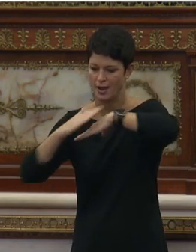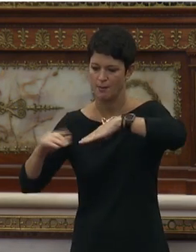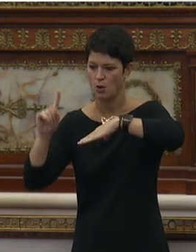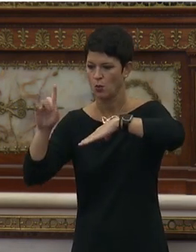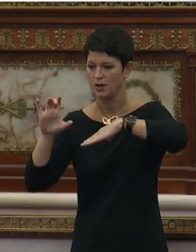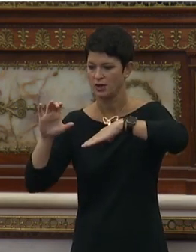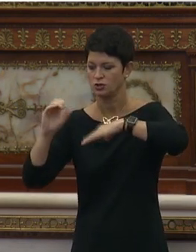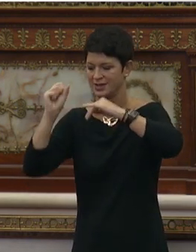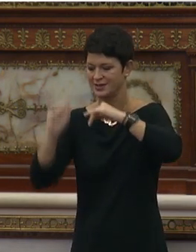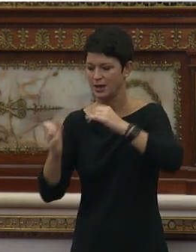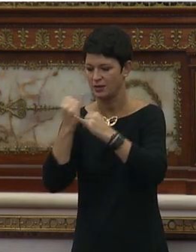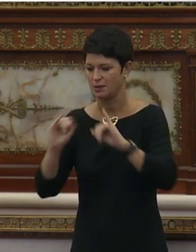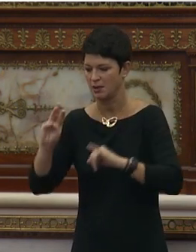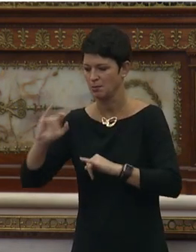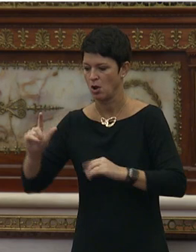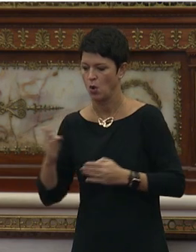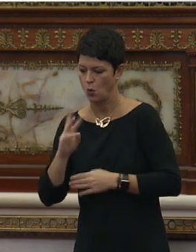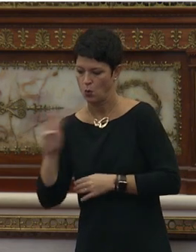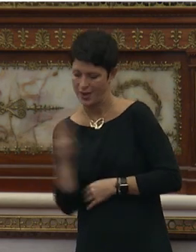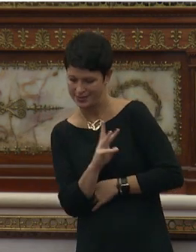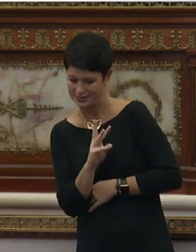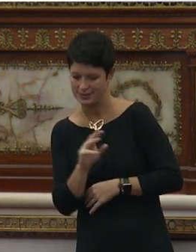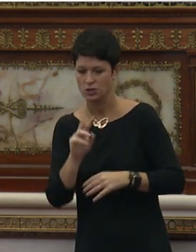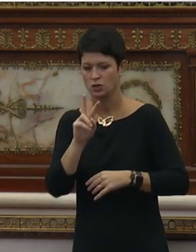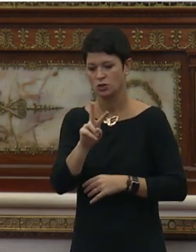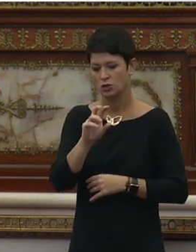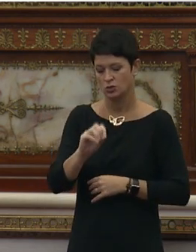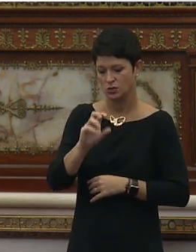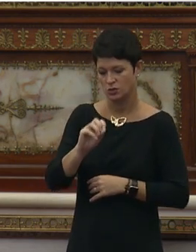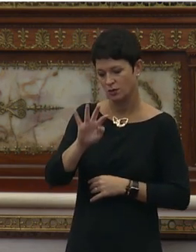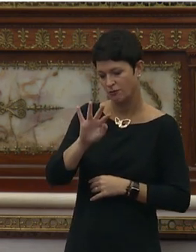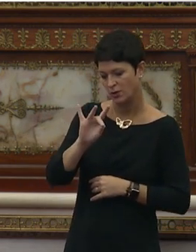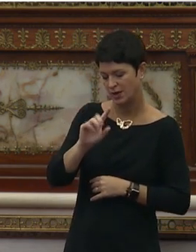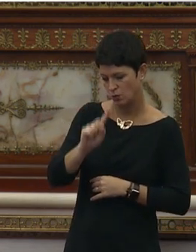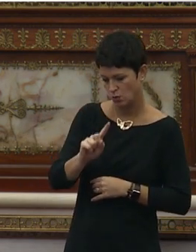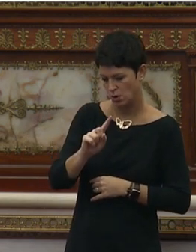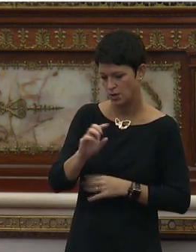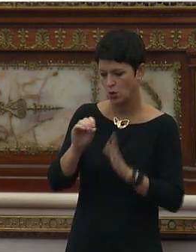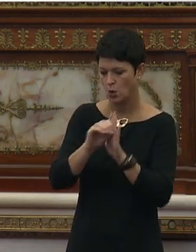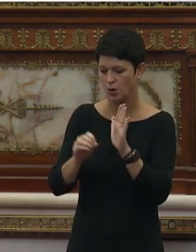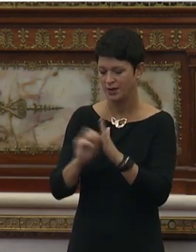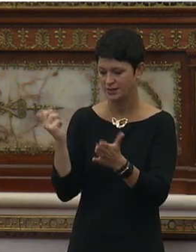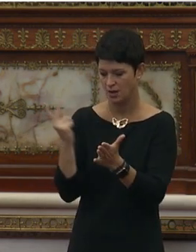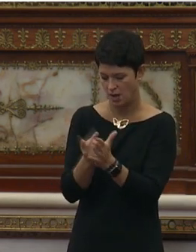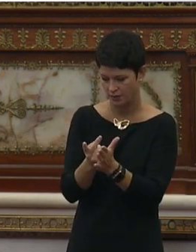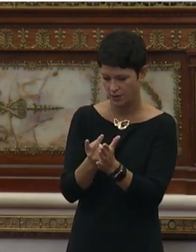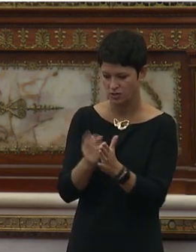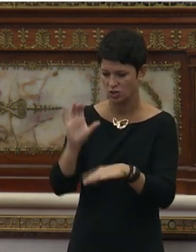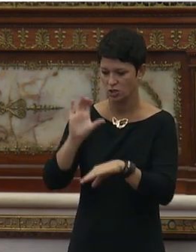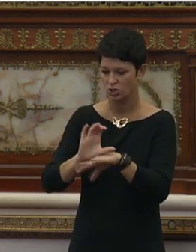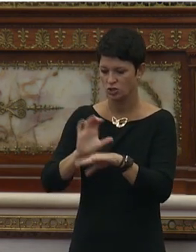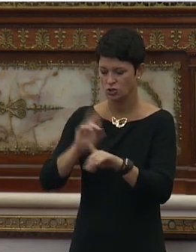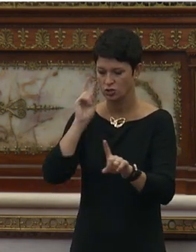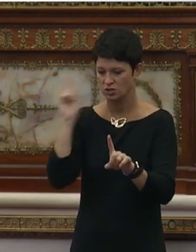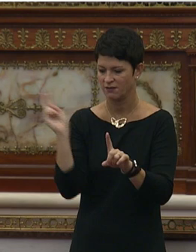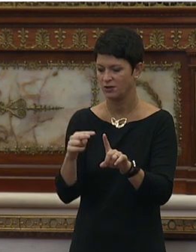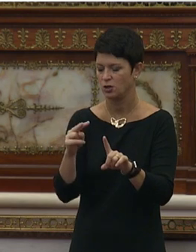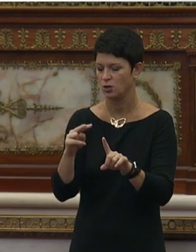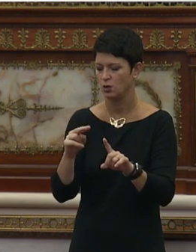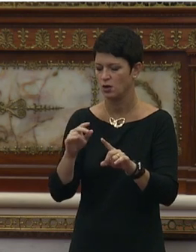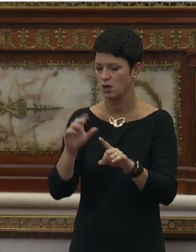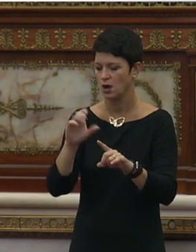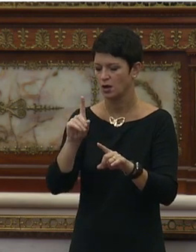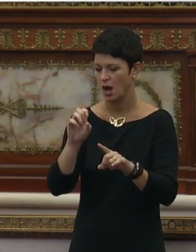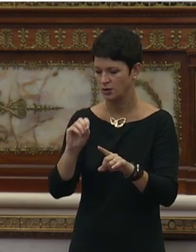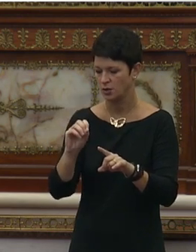South Independence Mall West. And bill number 200481, entitled An Ordinance Authorizing the Churchview Commons Condominium